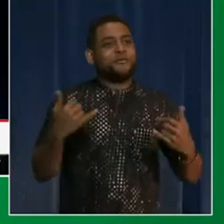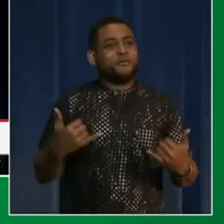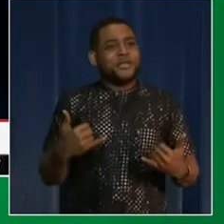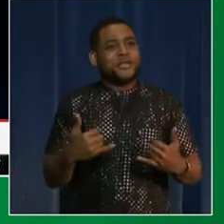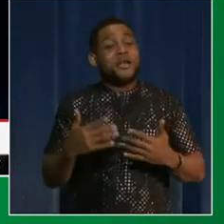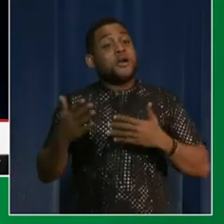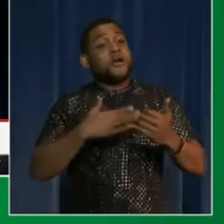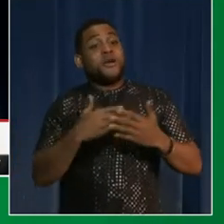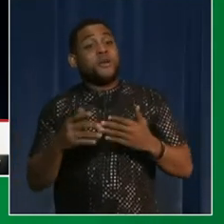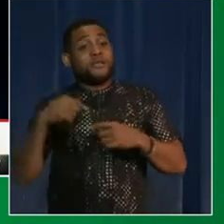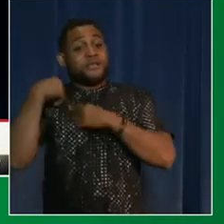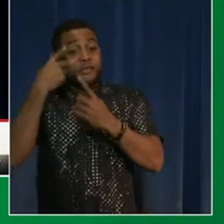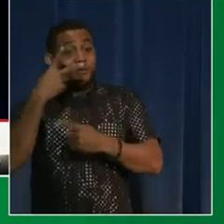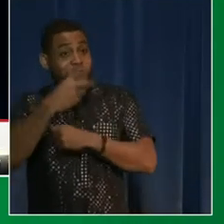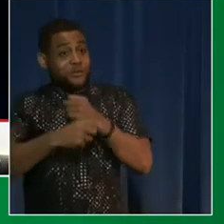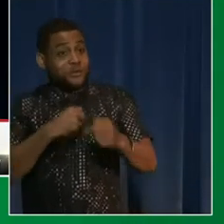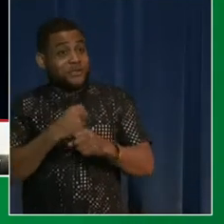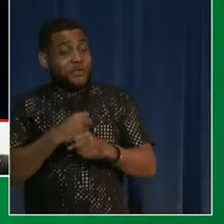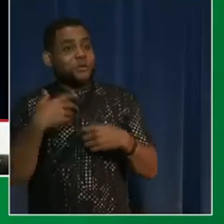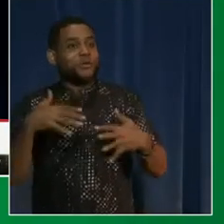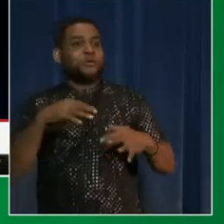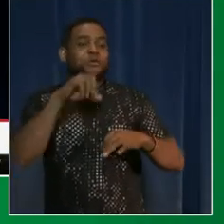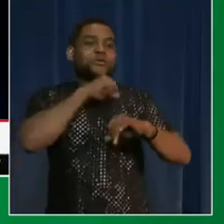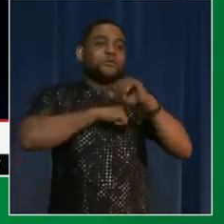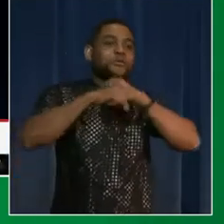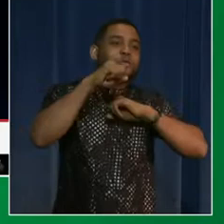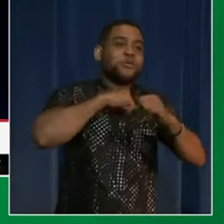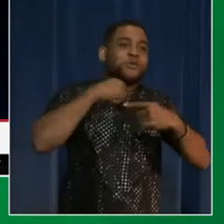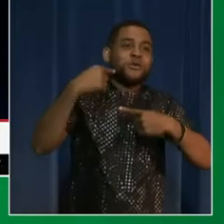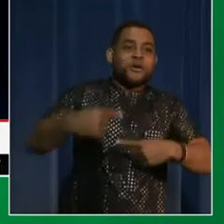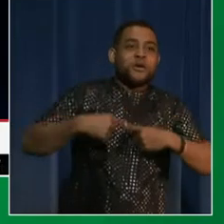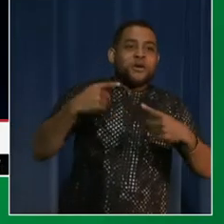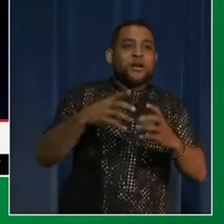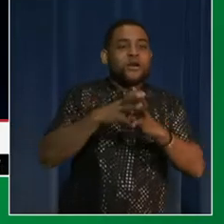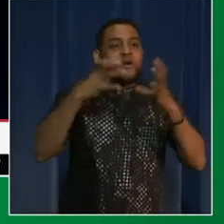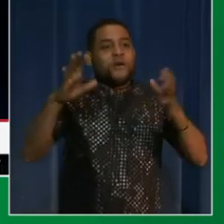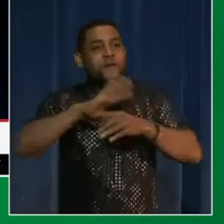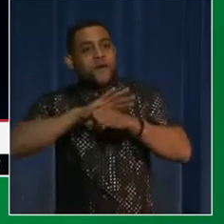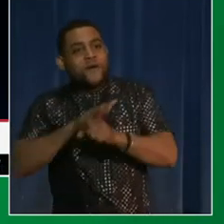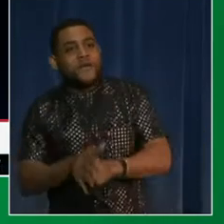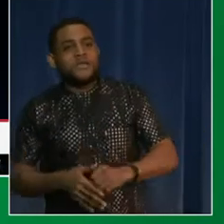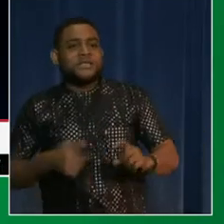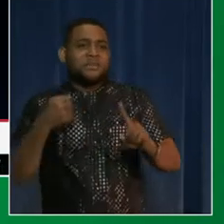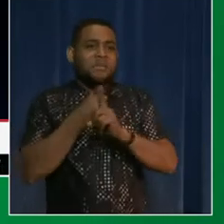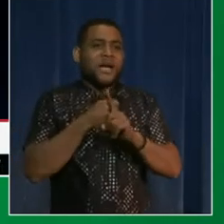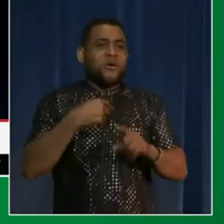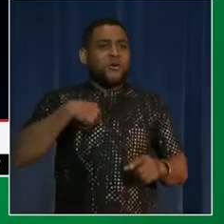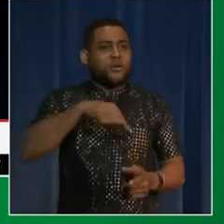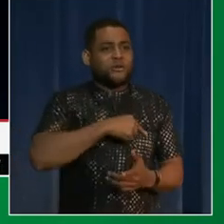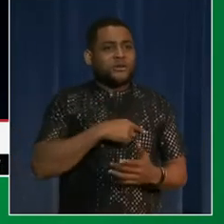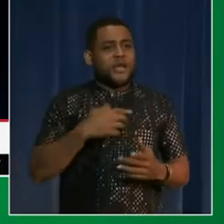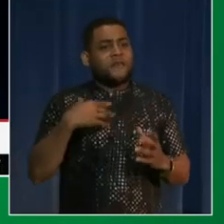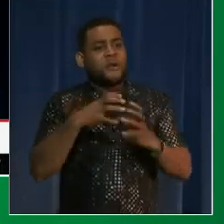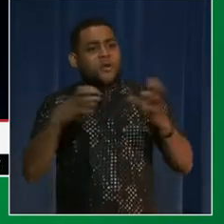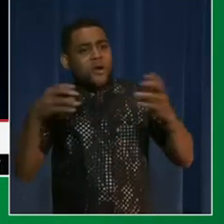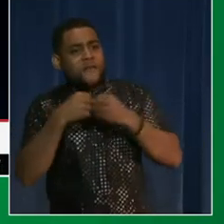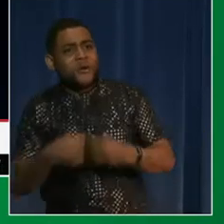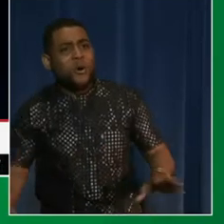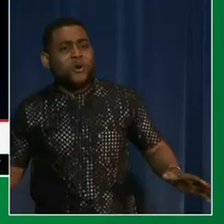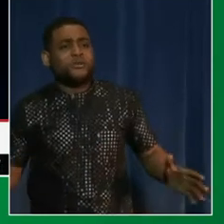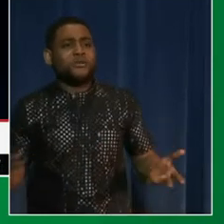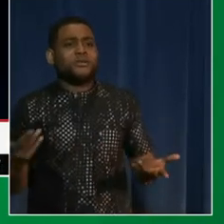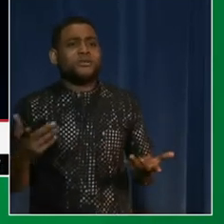we faced a lot, right? We experienced sacrifice, right? We knew loss. But we also